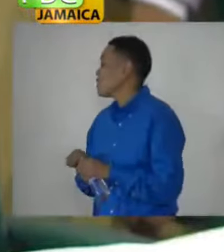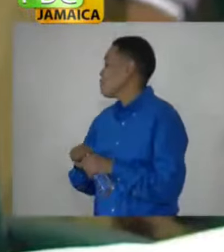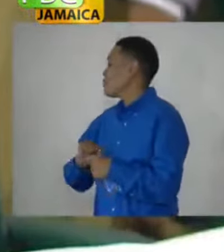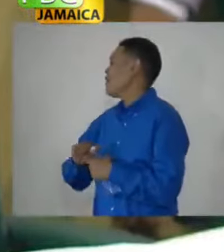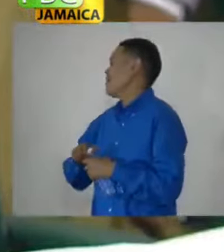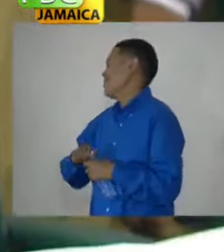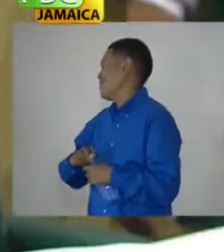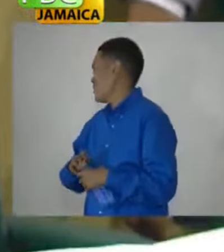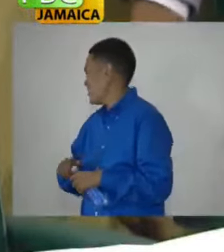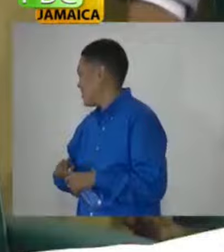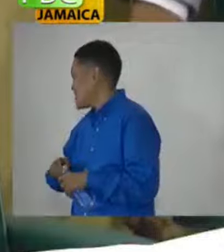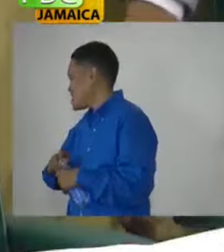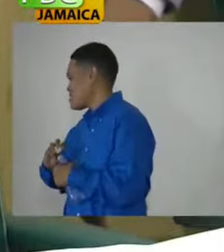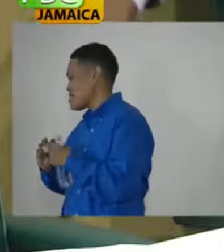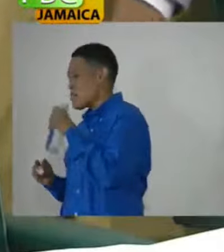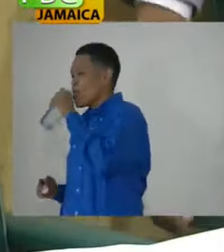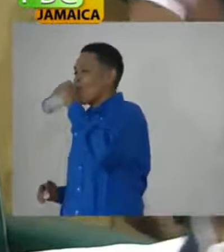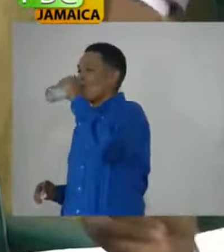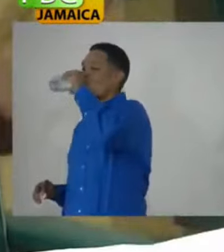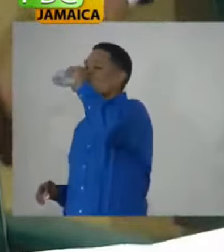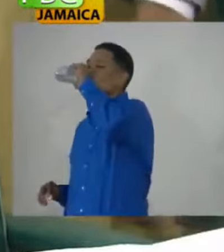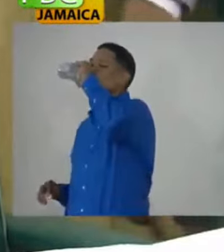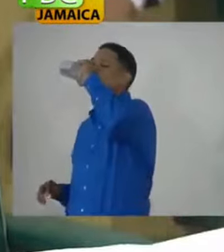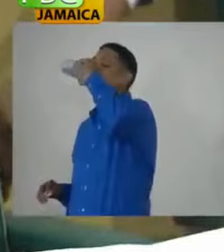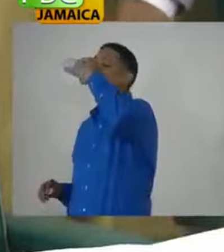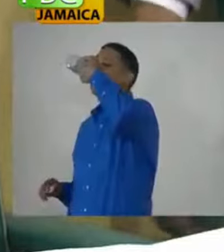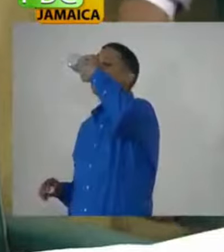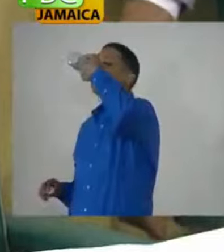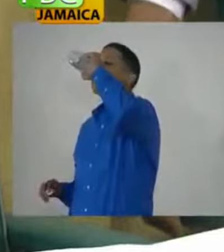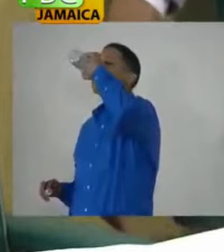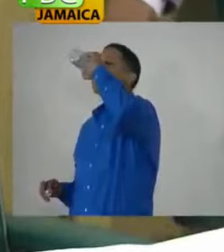Madam Speaker. Madam Speaker.